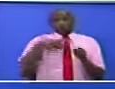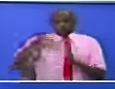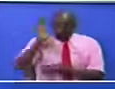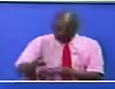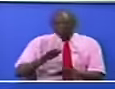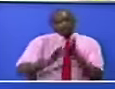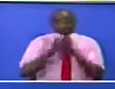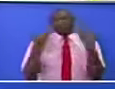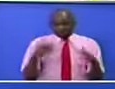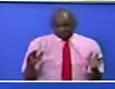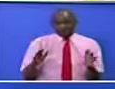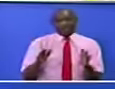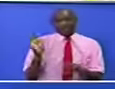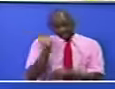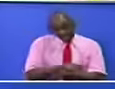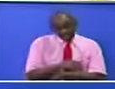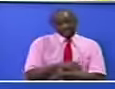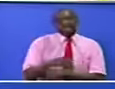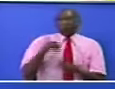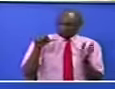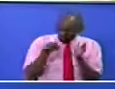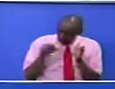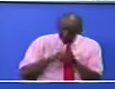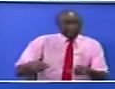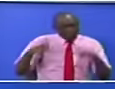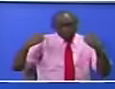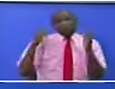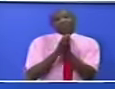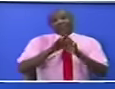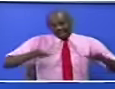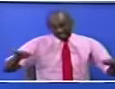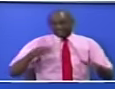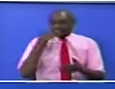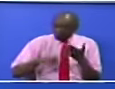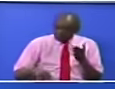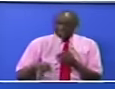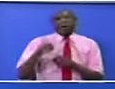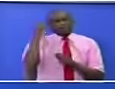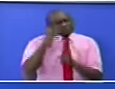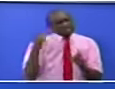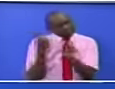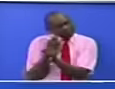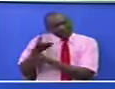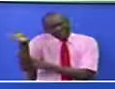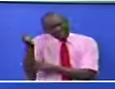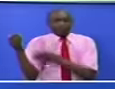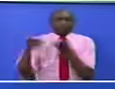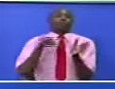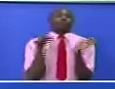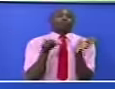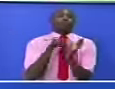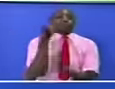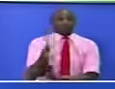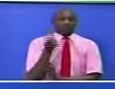county assembly speaker, who was said to be at the center of the family feud. The widows accused certain politicians of fueling the wrangles in the family